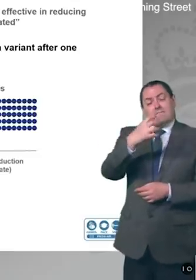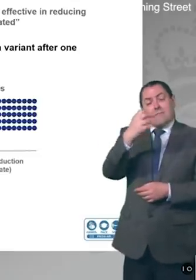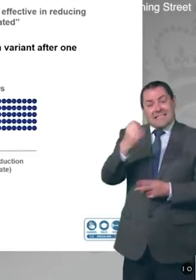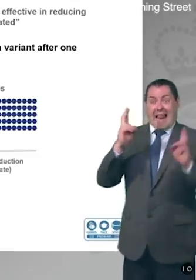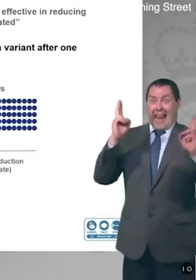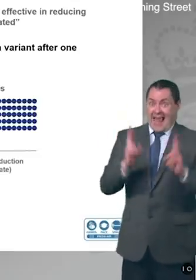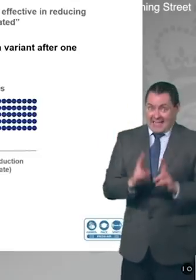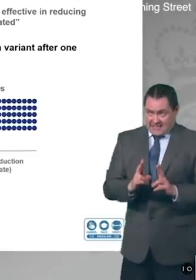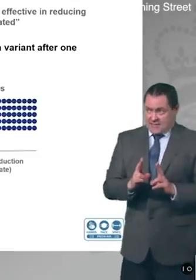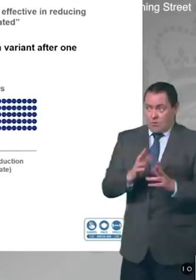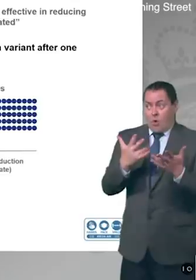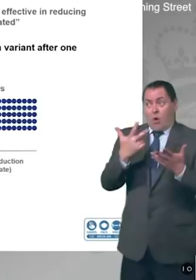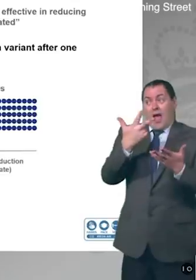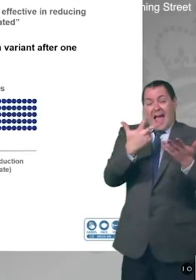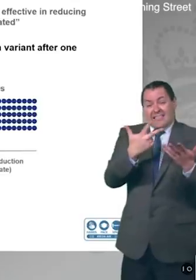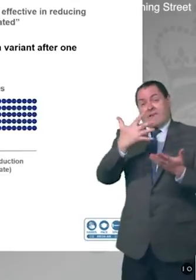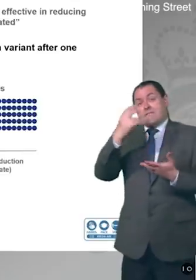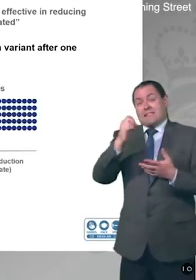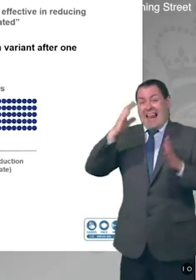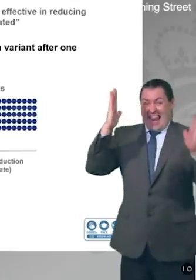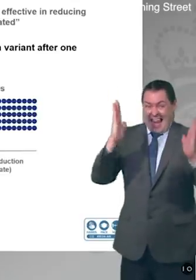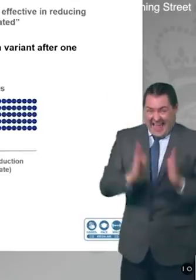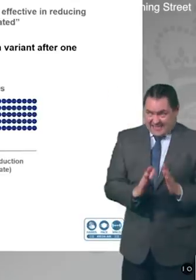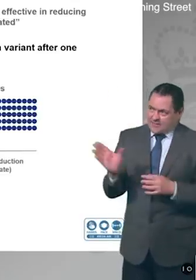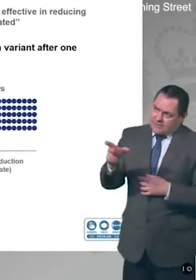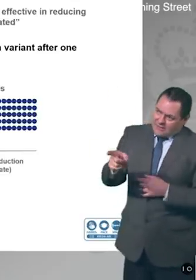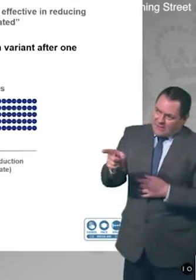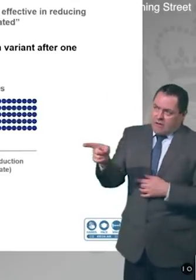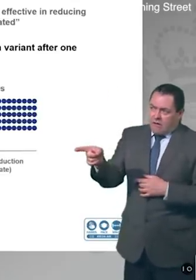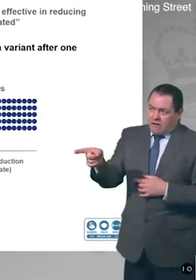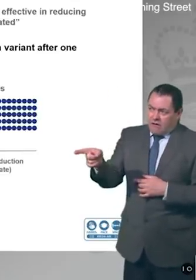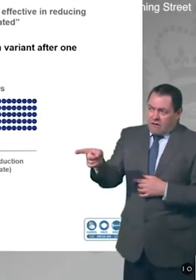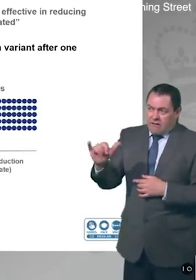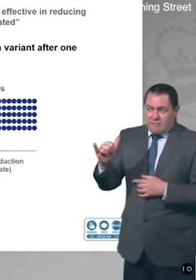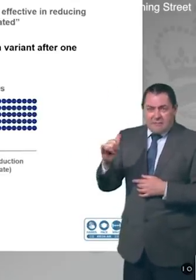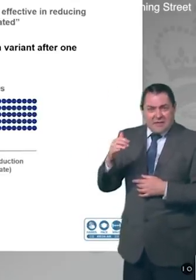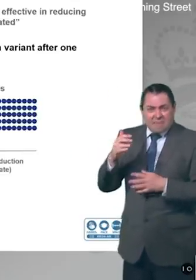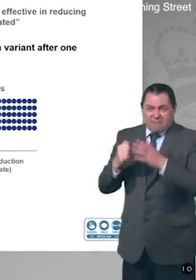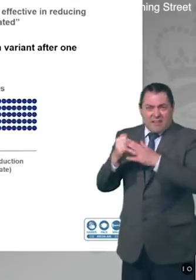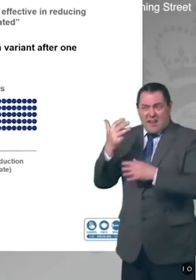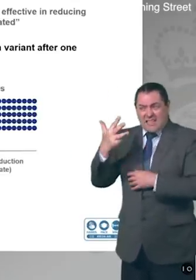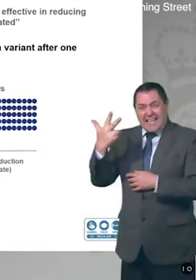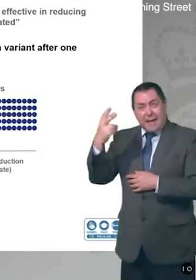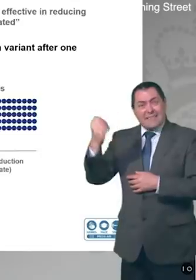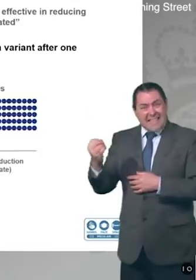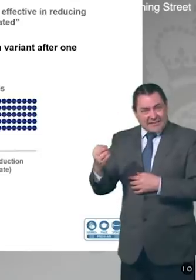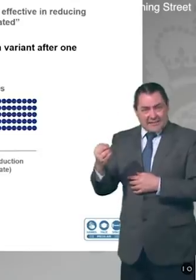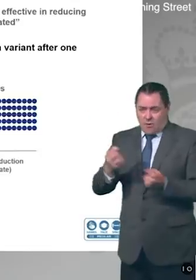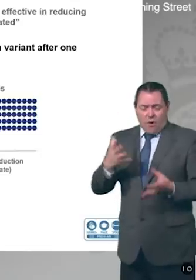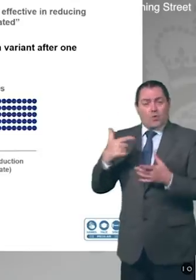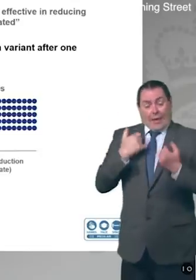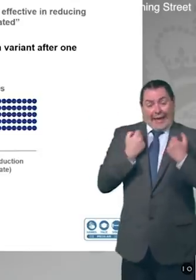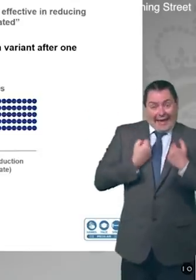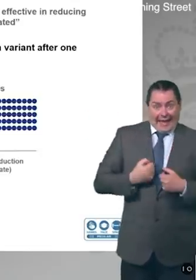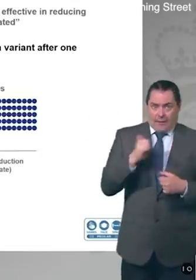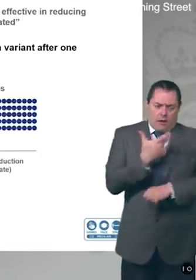2 doses, somewhere between 85 and 98% reduction in hospitalisation. So not complete protection, but very substantial protection